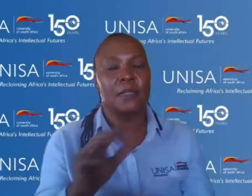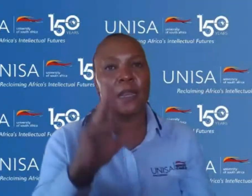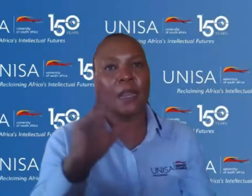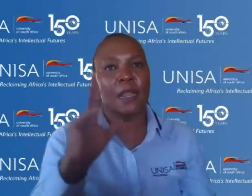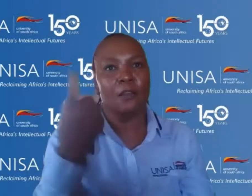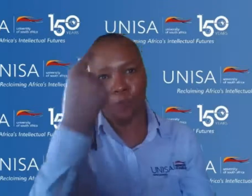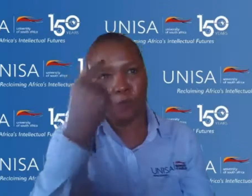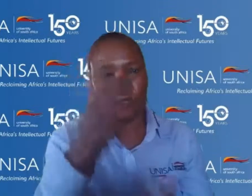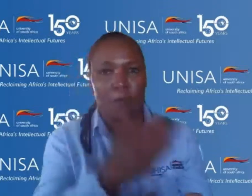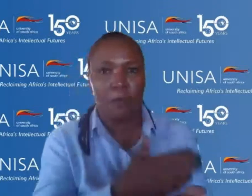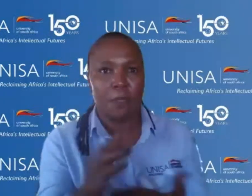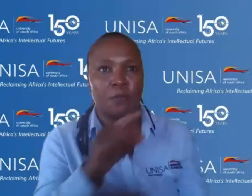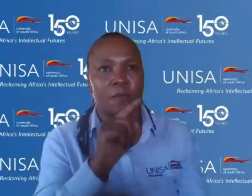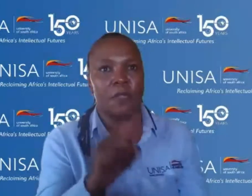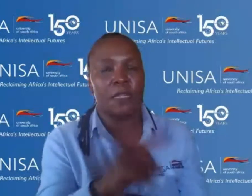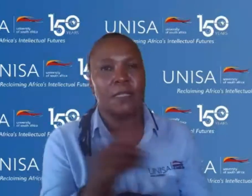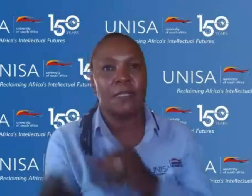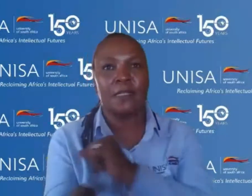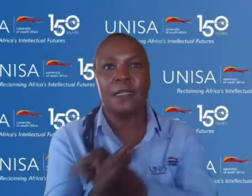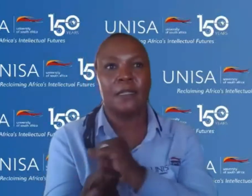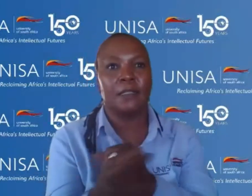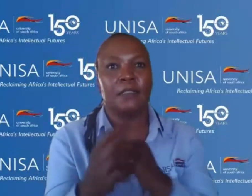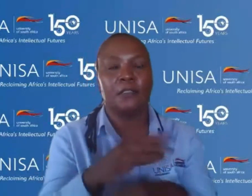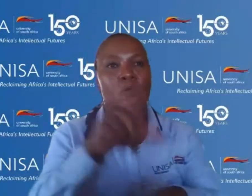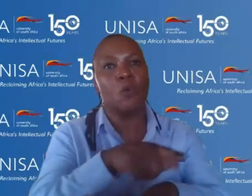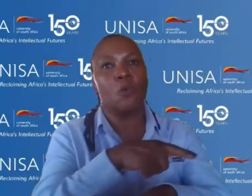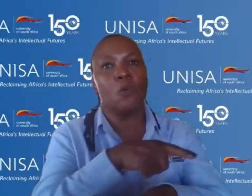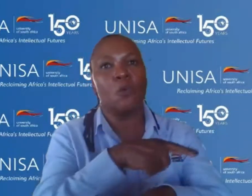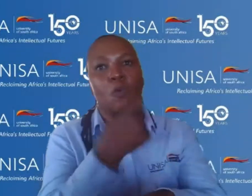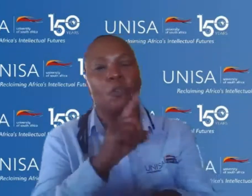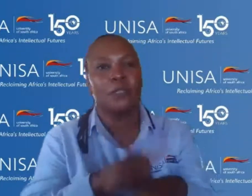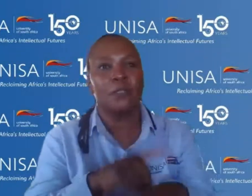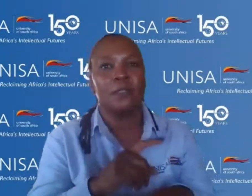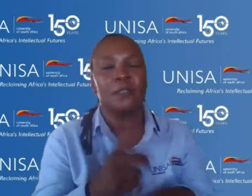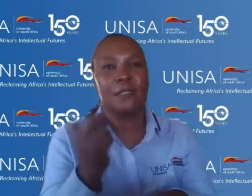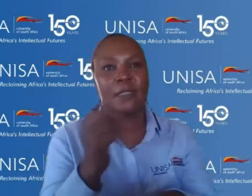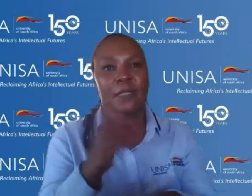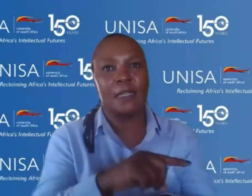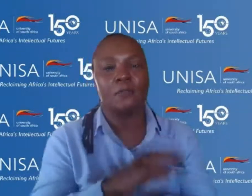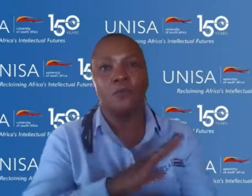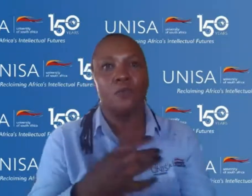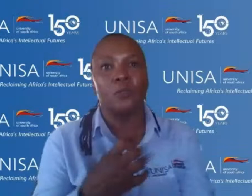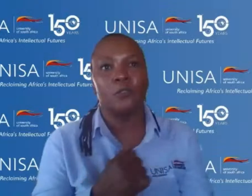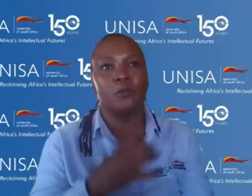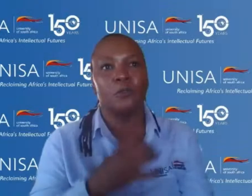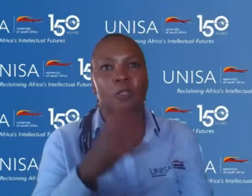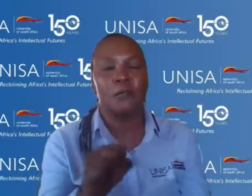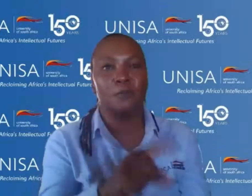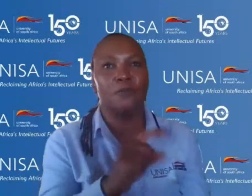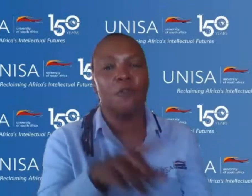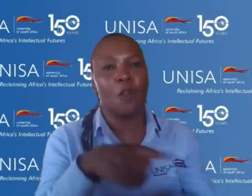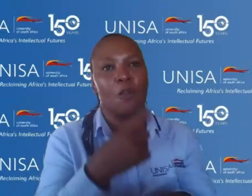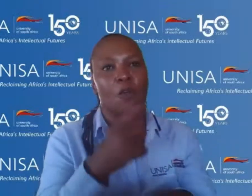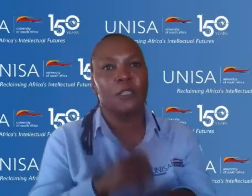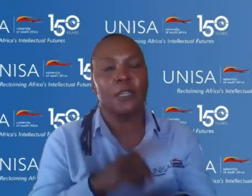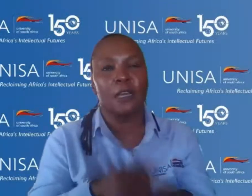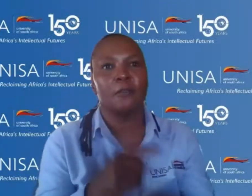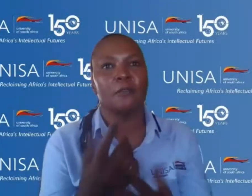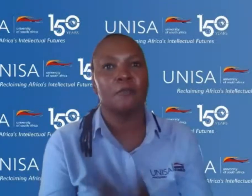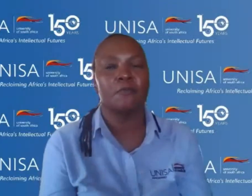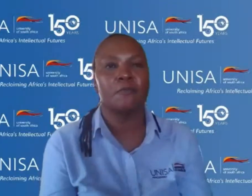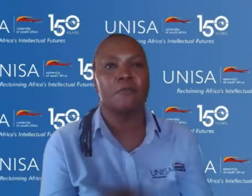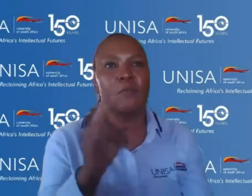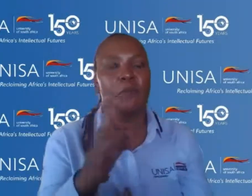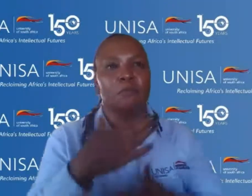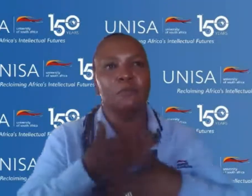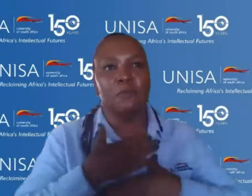that session, and it has been a long day, so we do not wish to keep you much longer. We also appreciate the fact